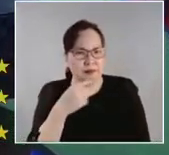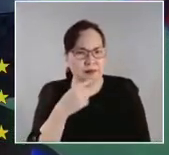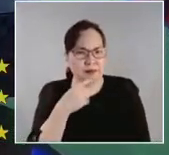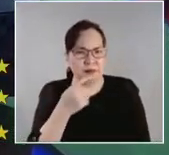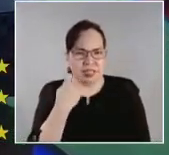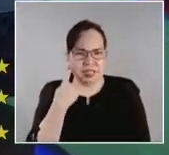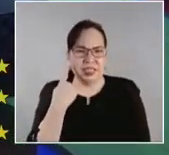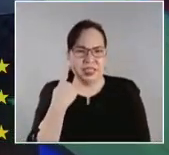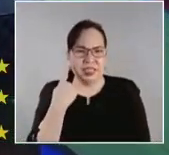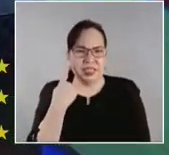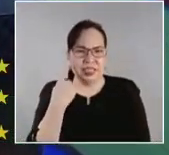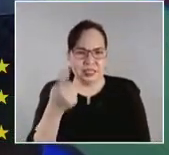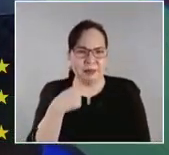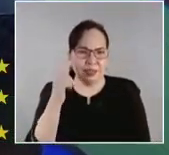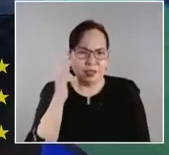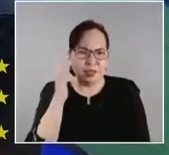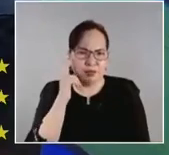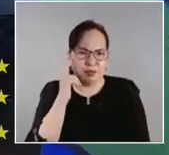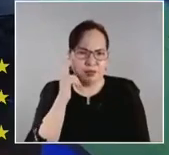na huwag lang tayo dito sa